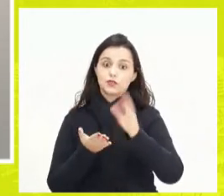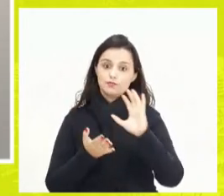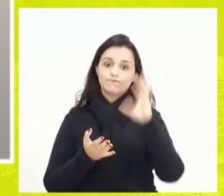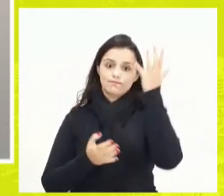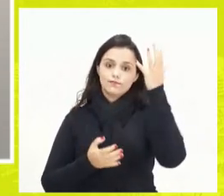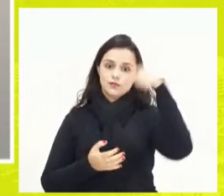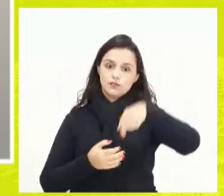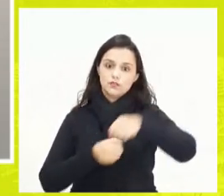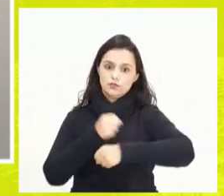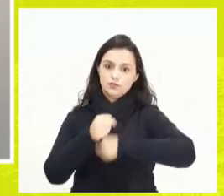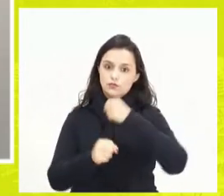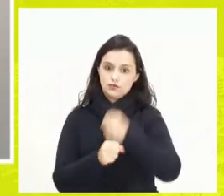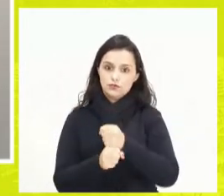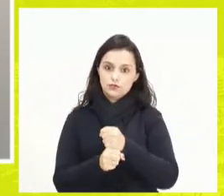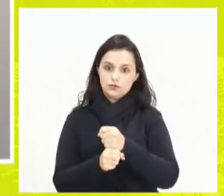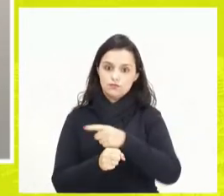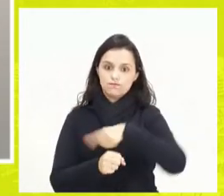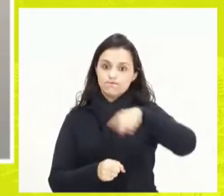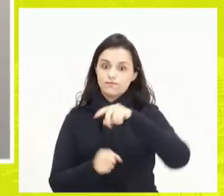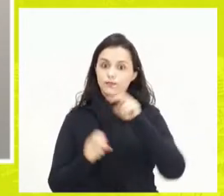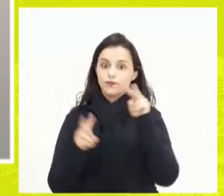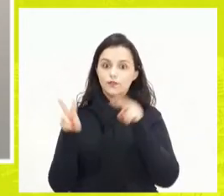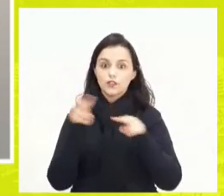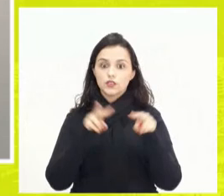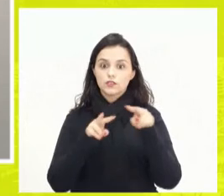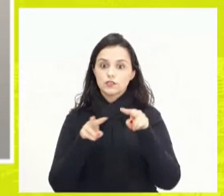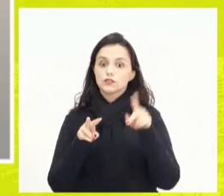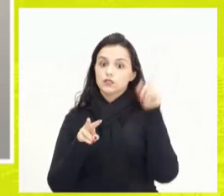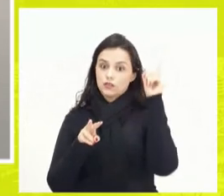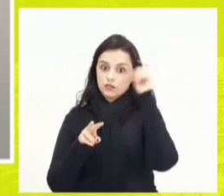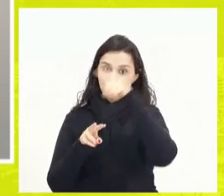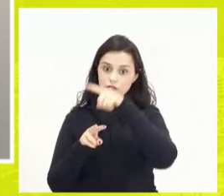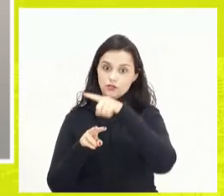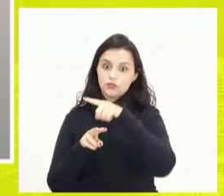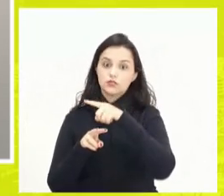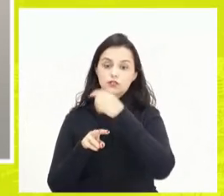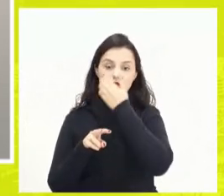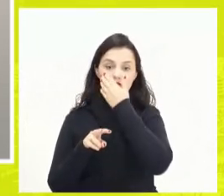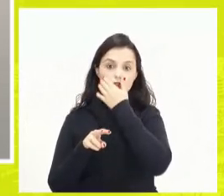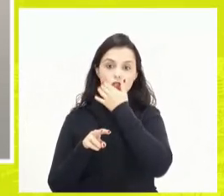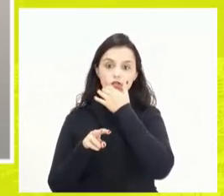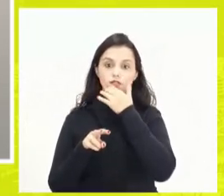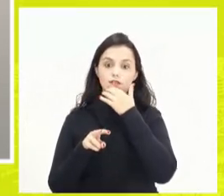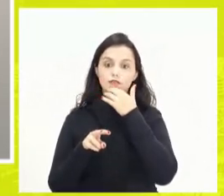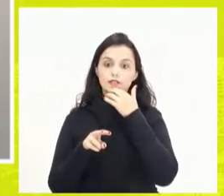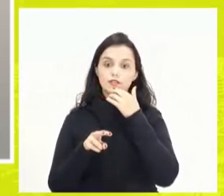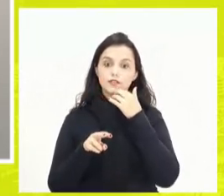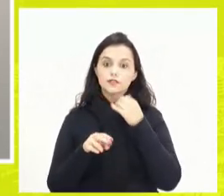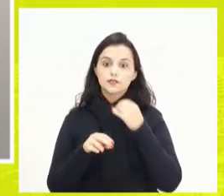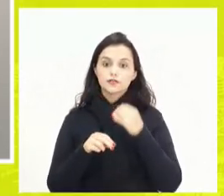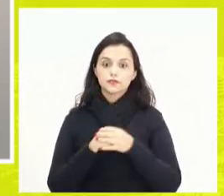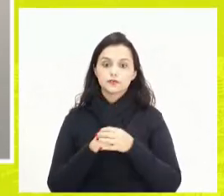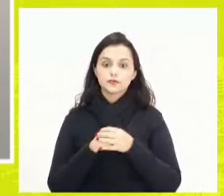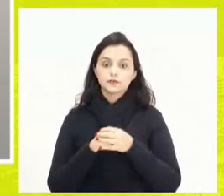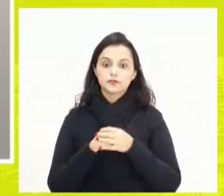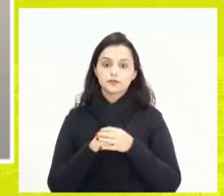we are seeing a very tough scenario regarding unfortunately